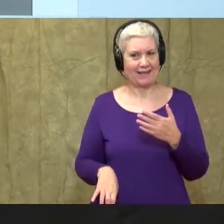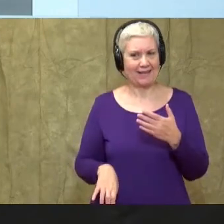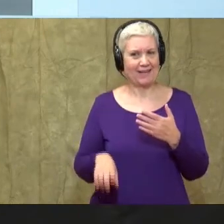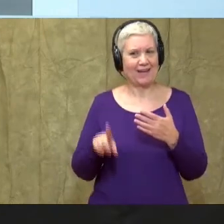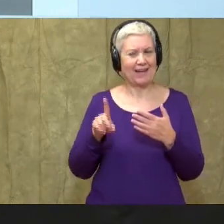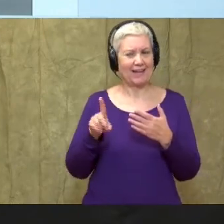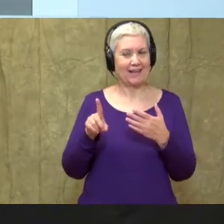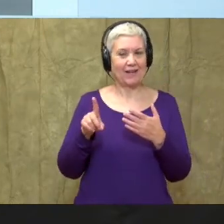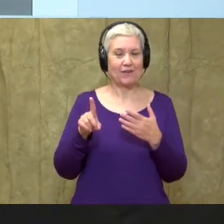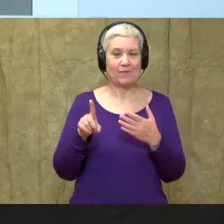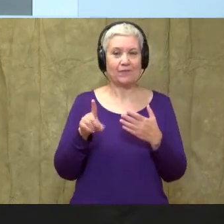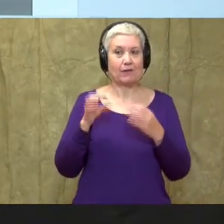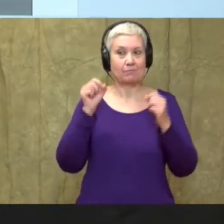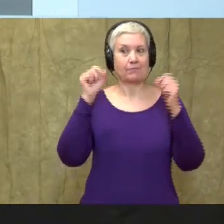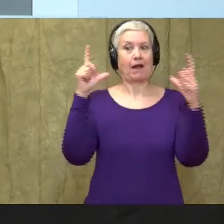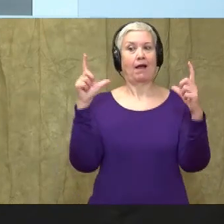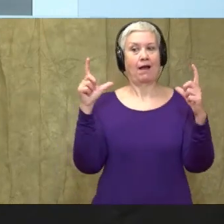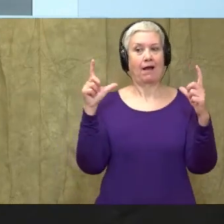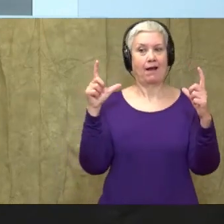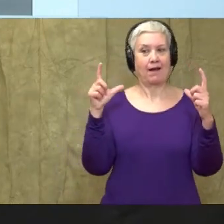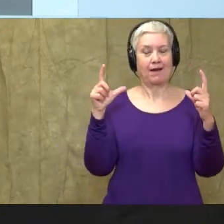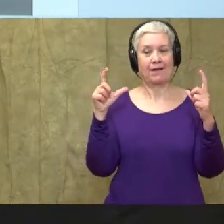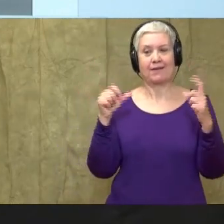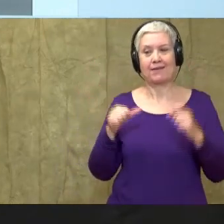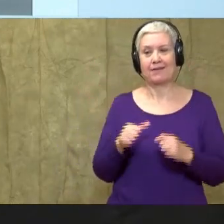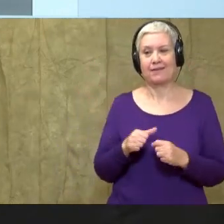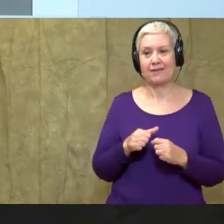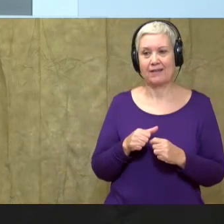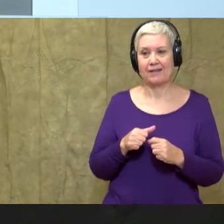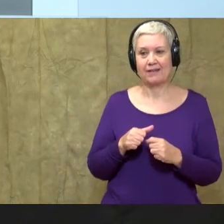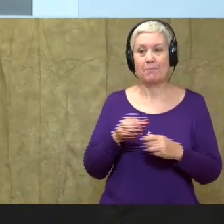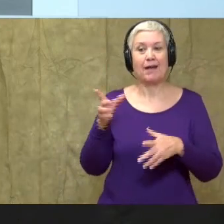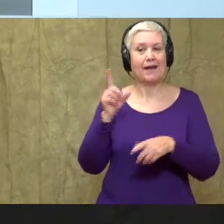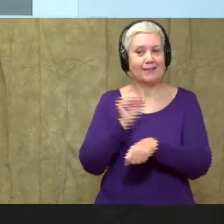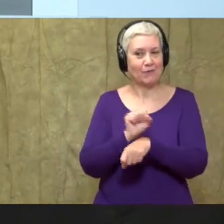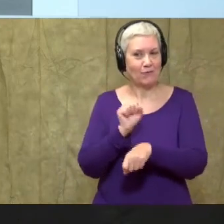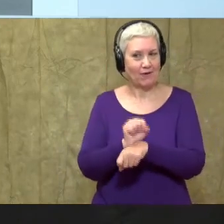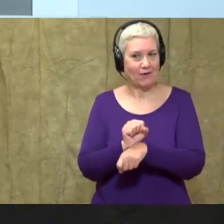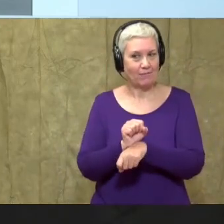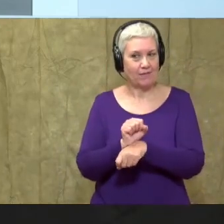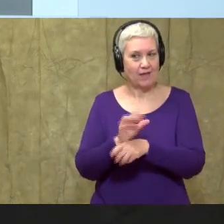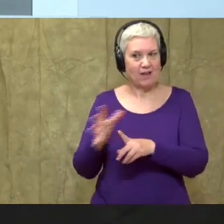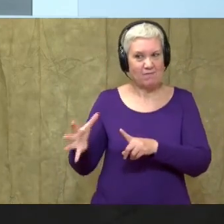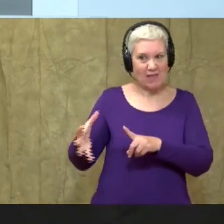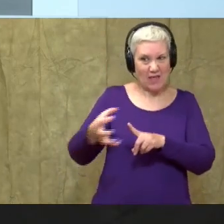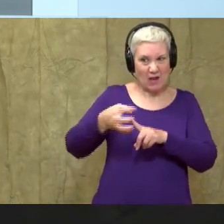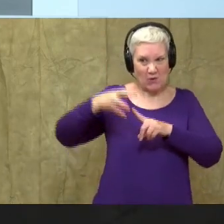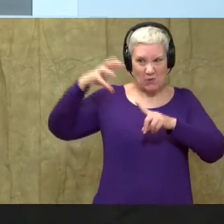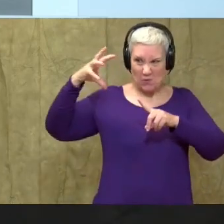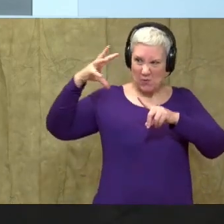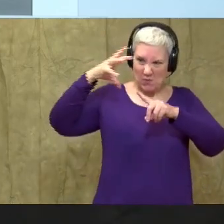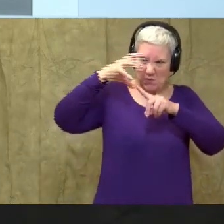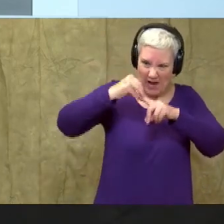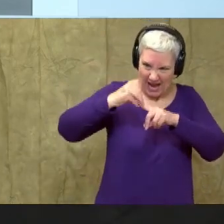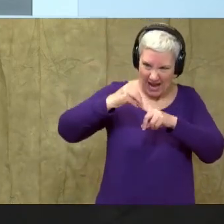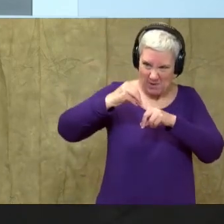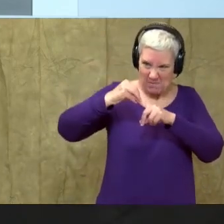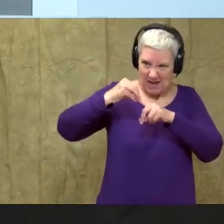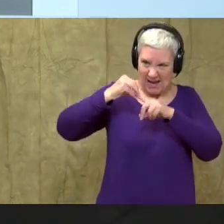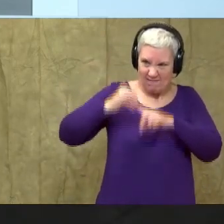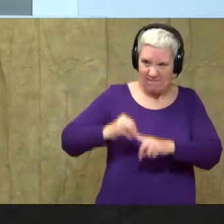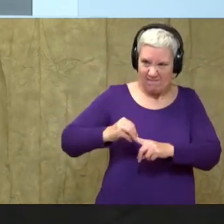right? And it kind of seems to be an abrupt ending. But is it working? They grab with their mouth to anchor the